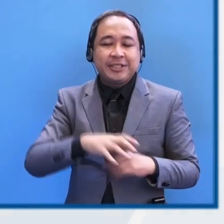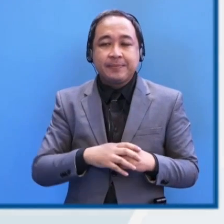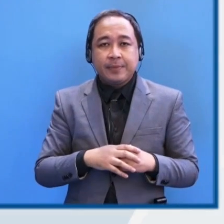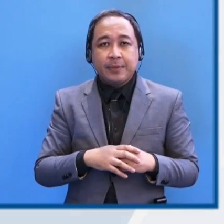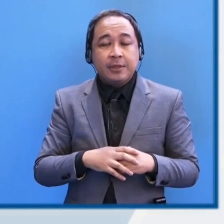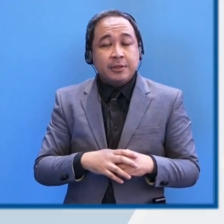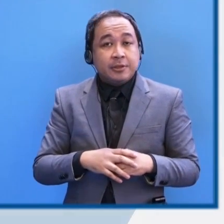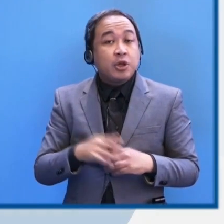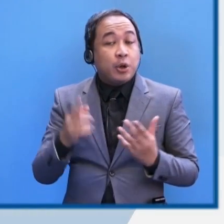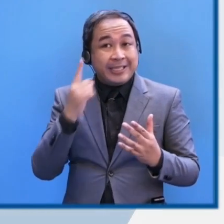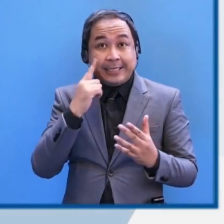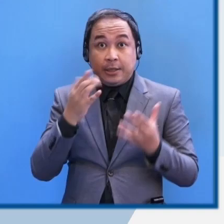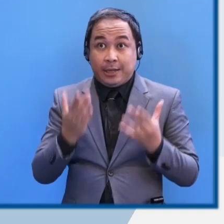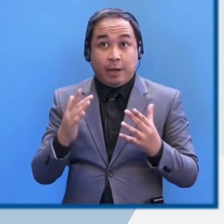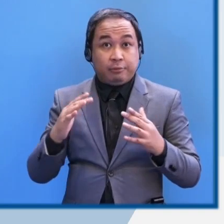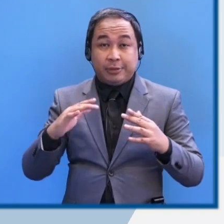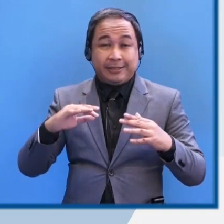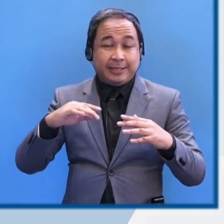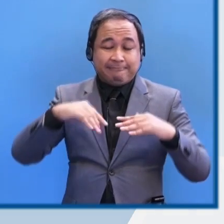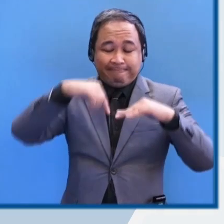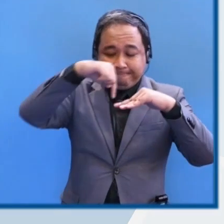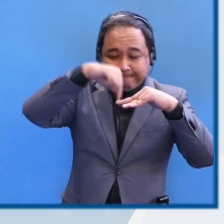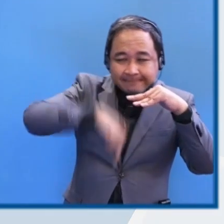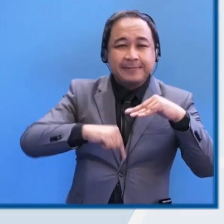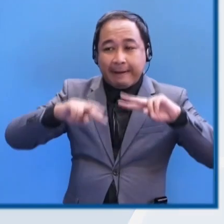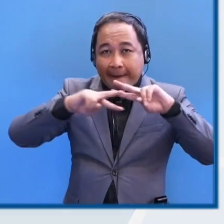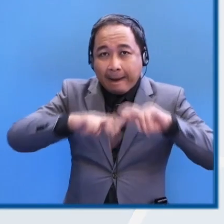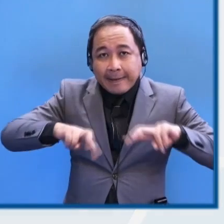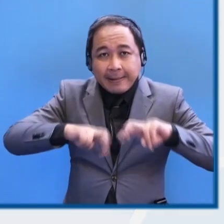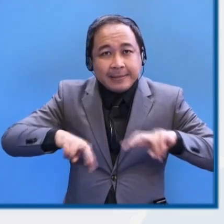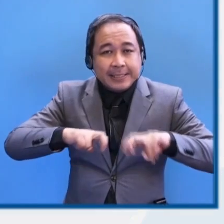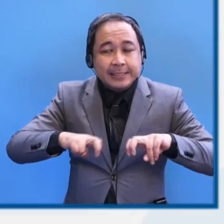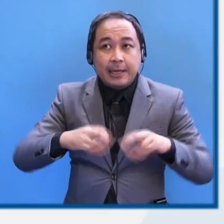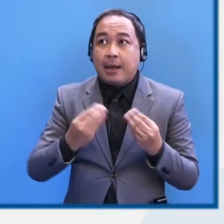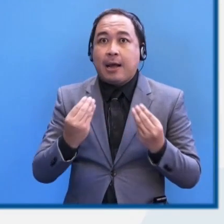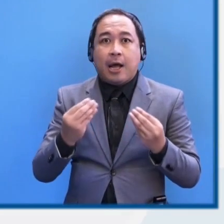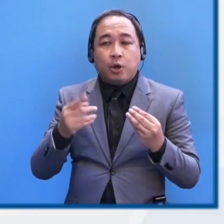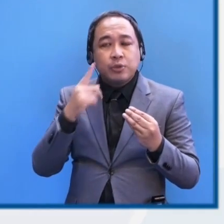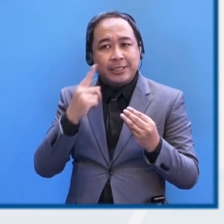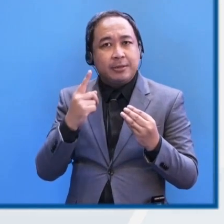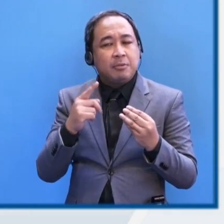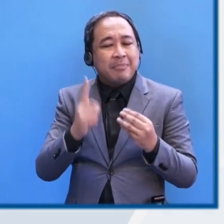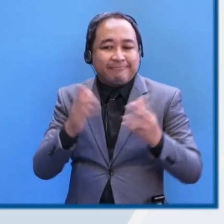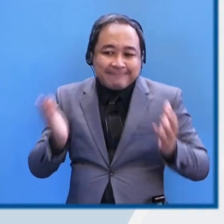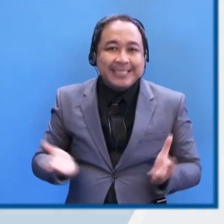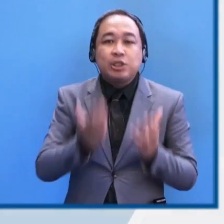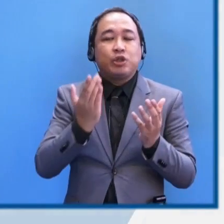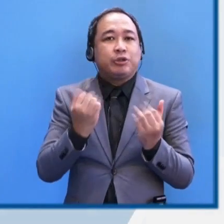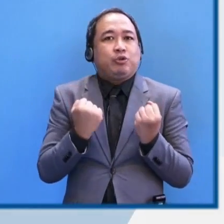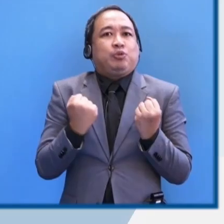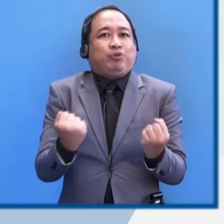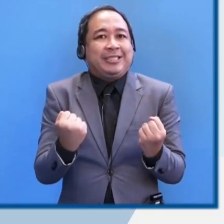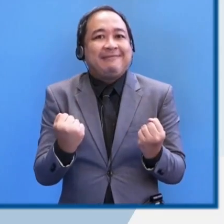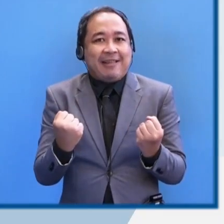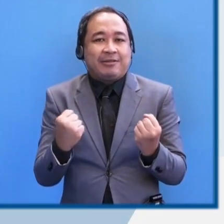comprehensive analysis to inform a sustainable way of building resilience and strengthening the resilience of the communities. Thank